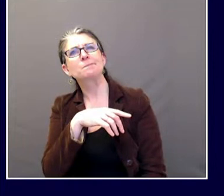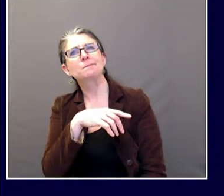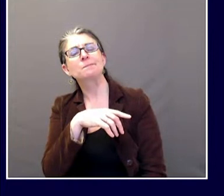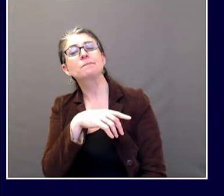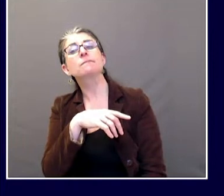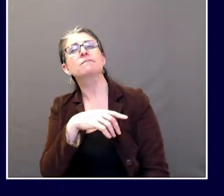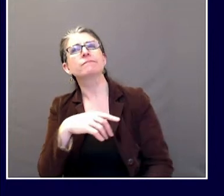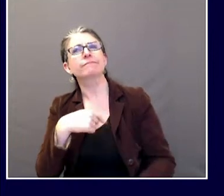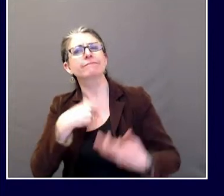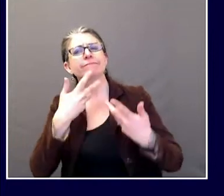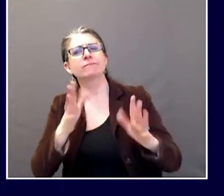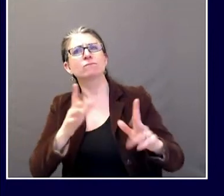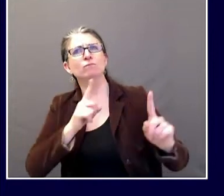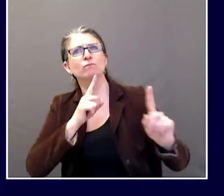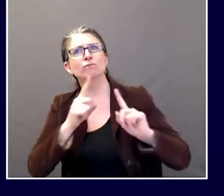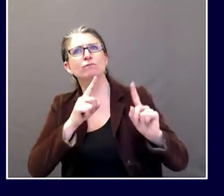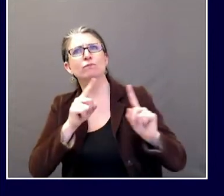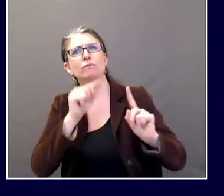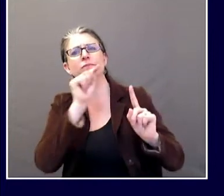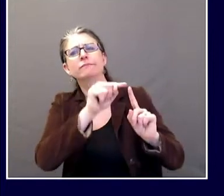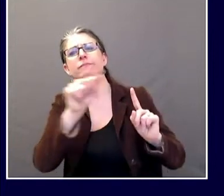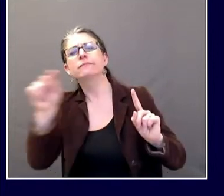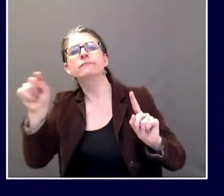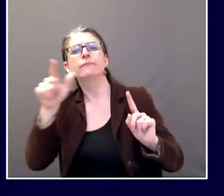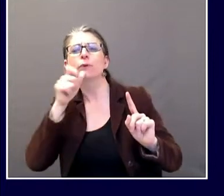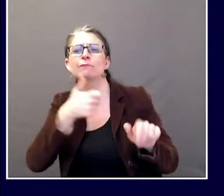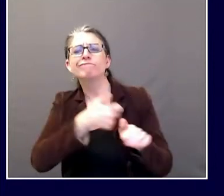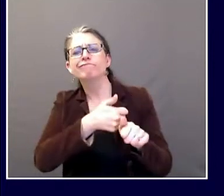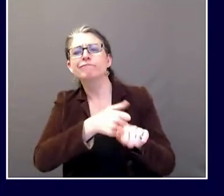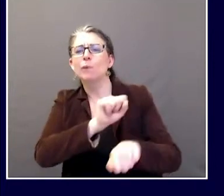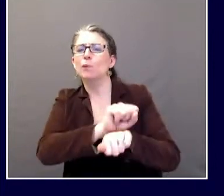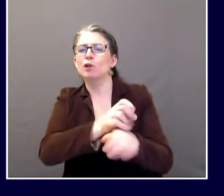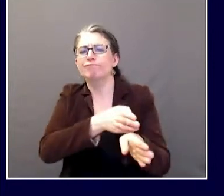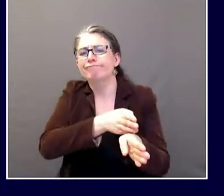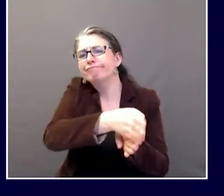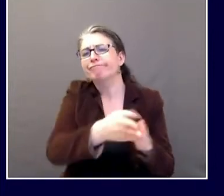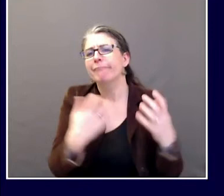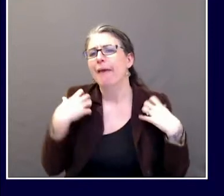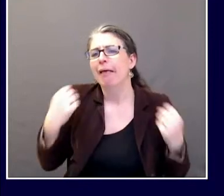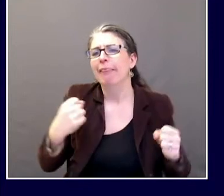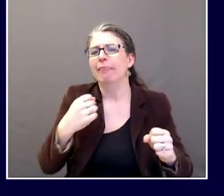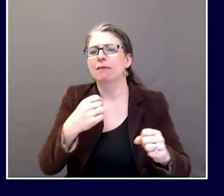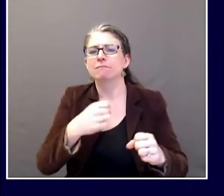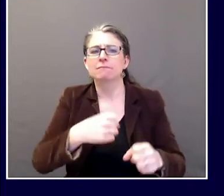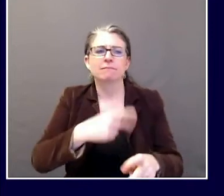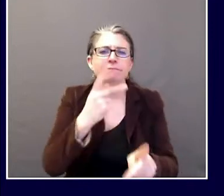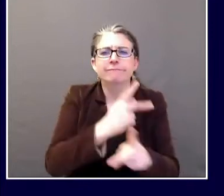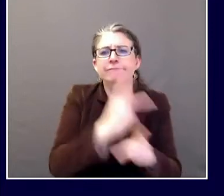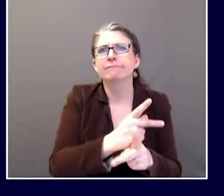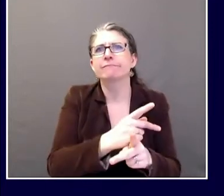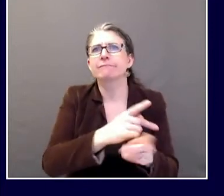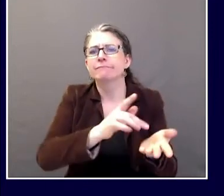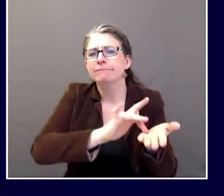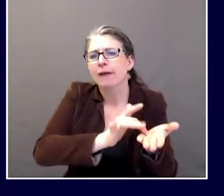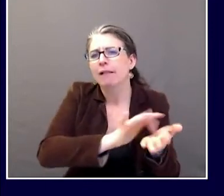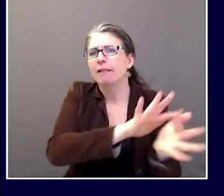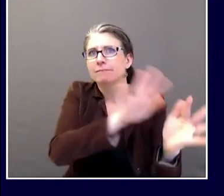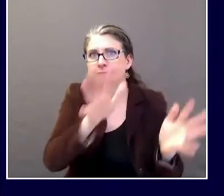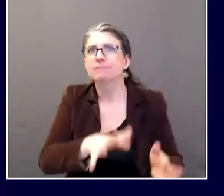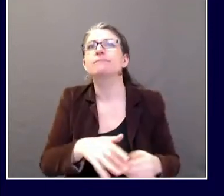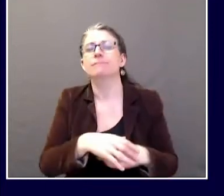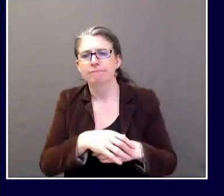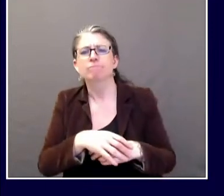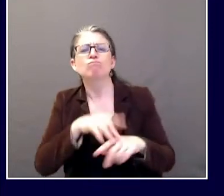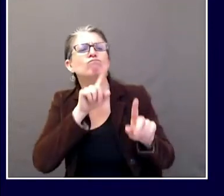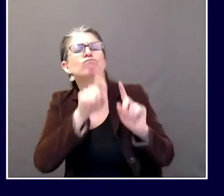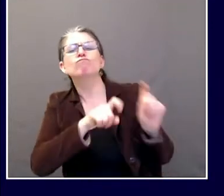more convenient COVID testing procedures, such as using saliva instead of nose swabs. Are there talks of these